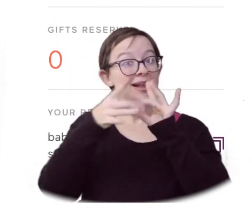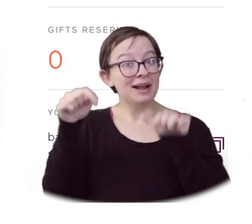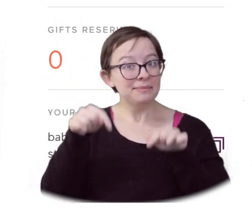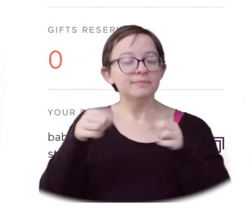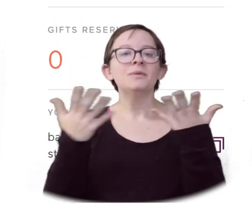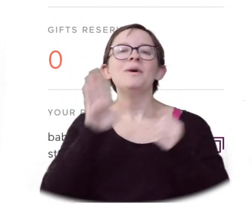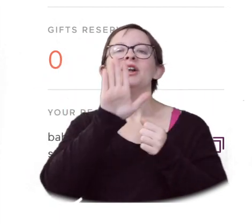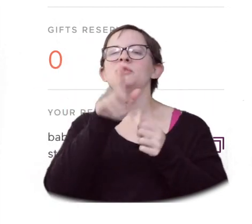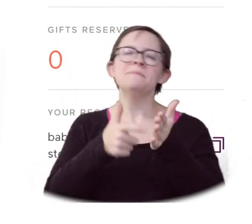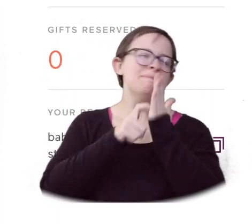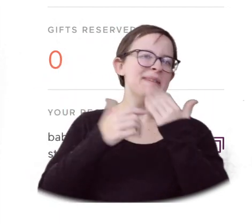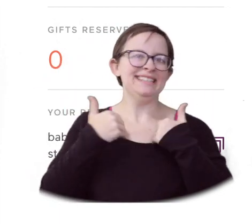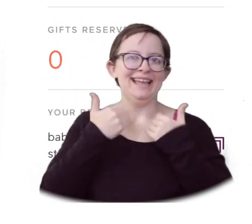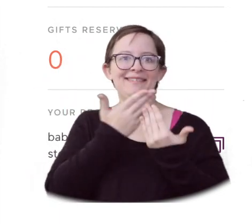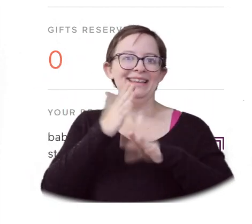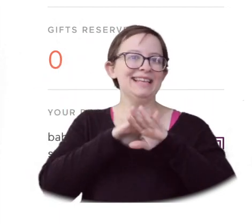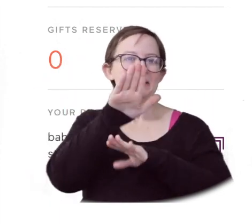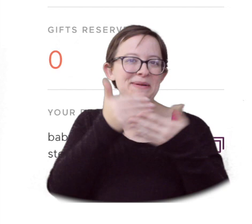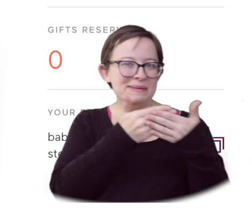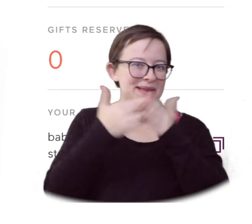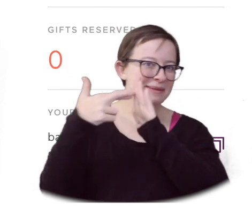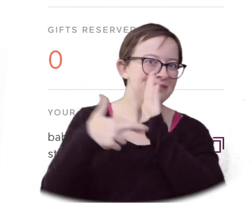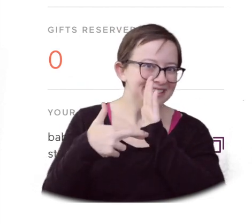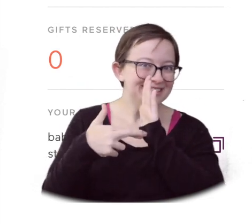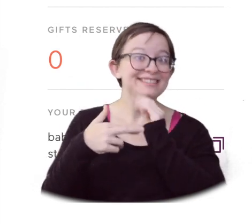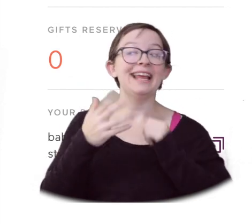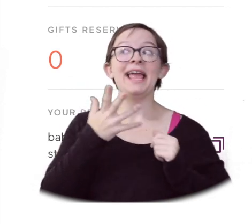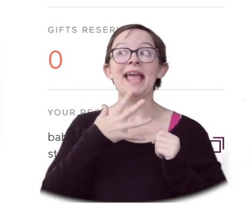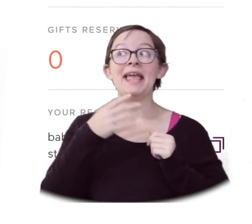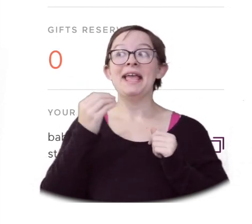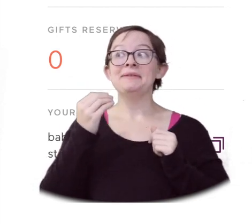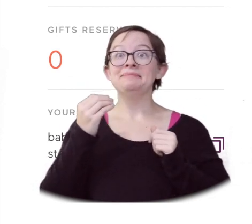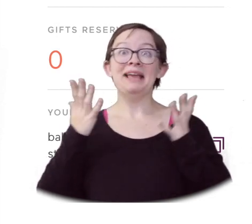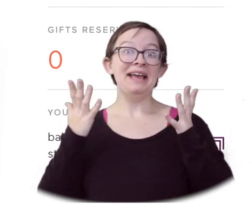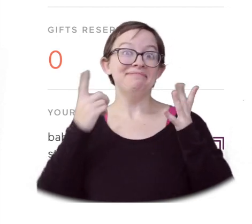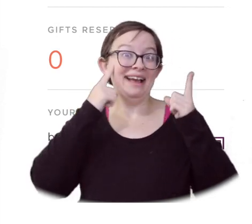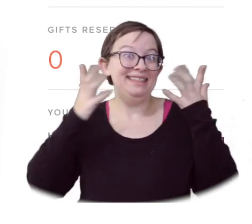down below, what are your must-have items on your baby registry?